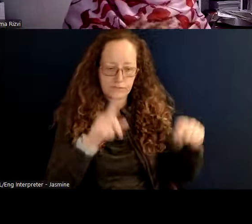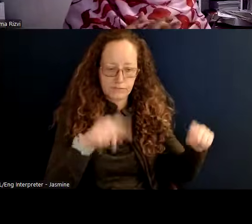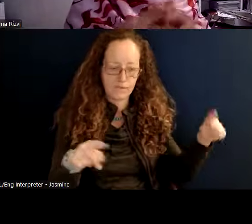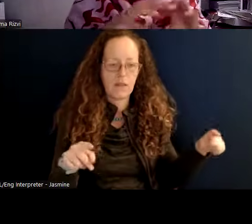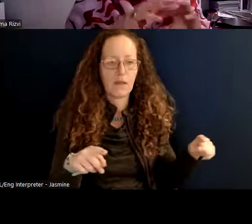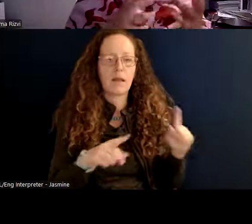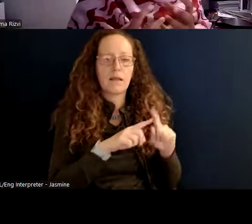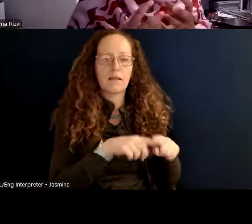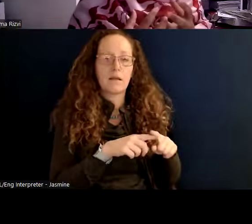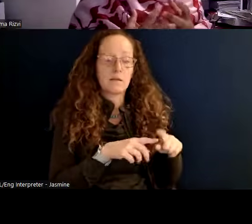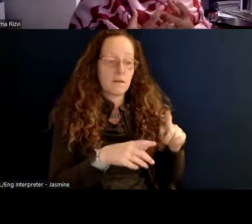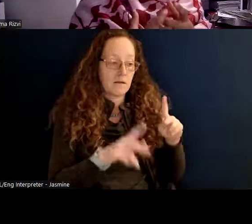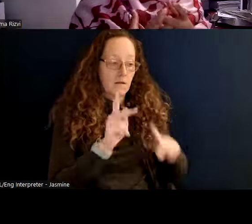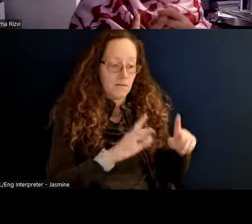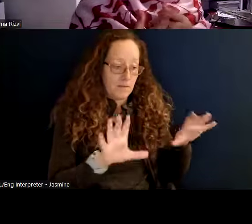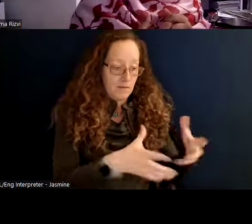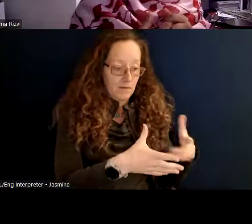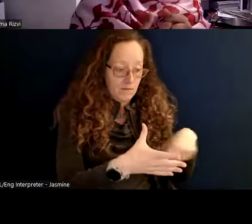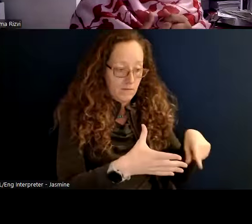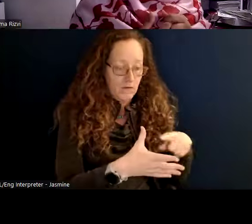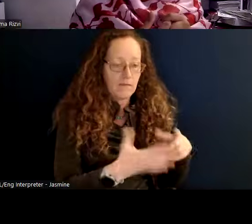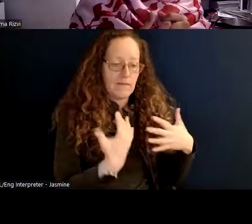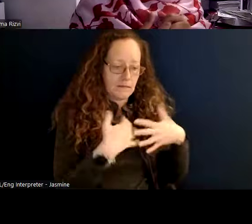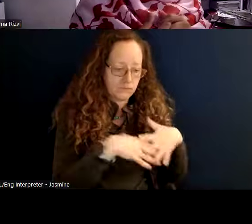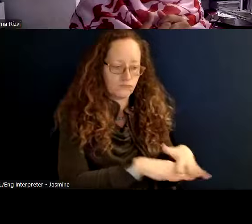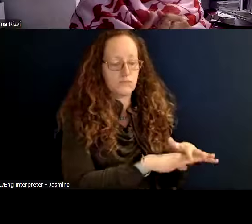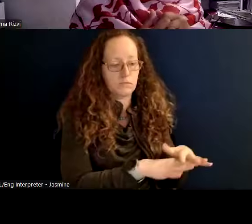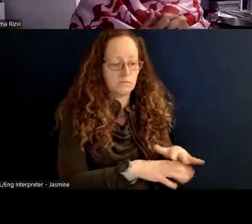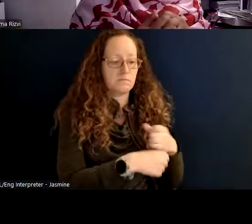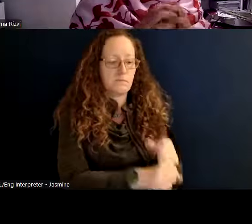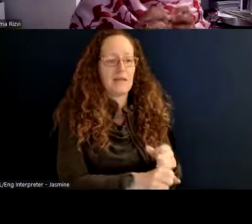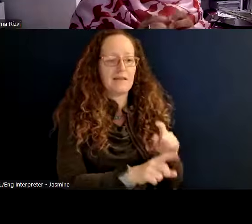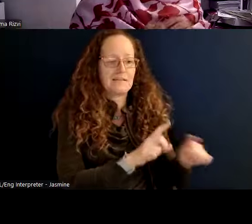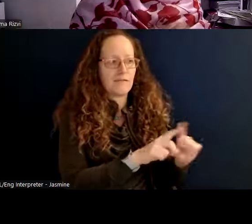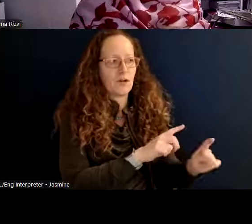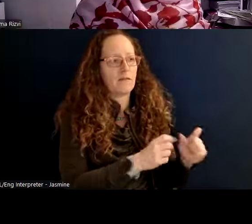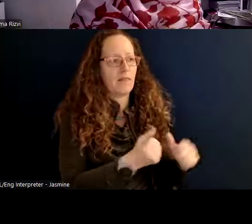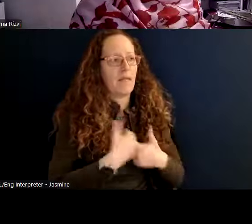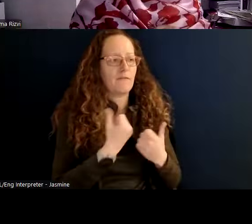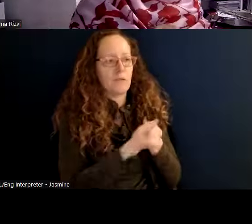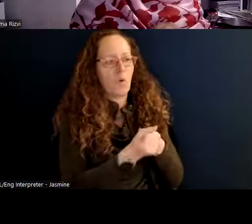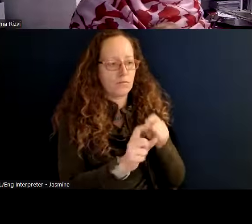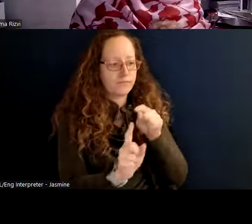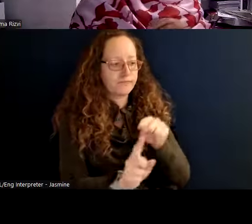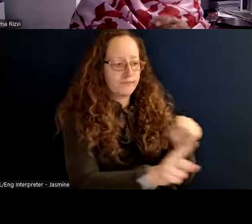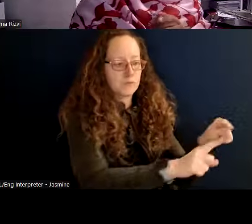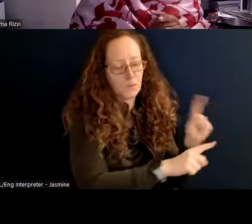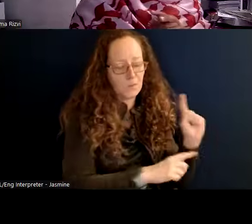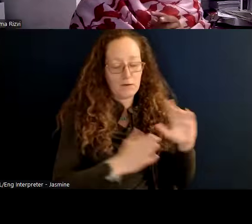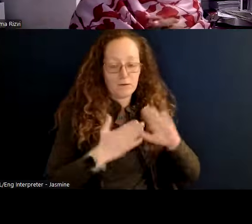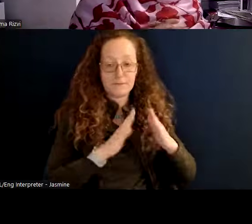They coalesce to form intimate nodes of life support in cities that are quietly remaking forms of